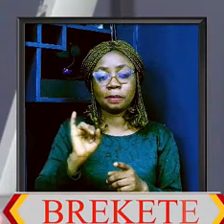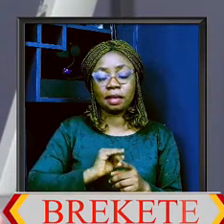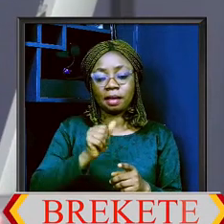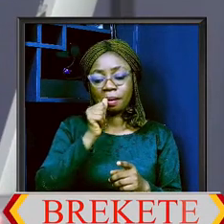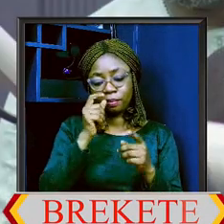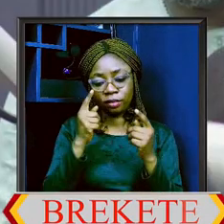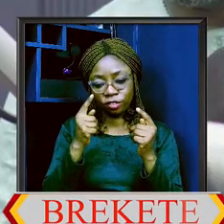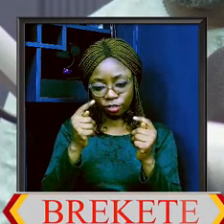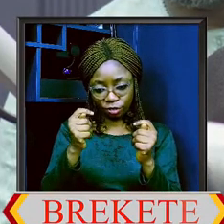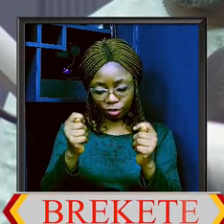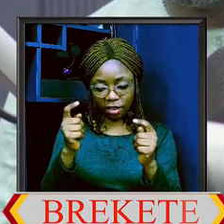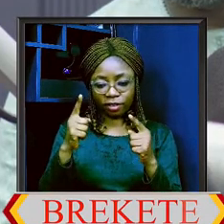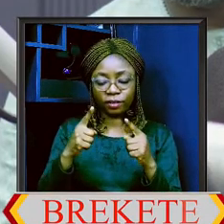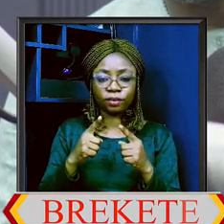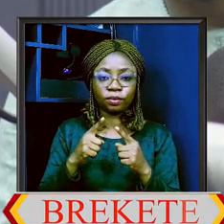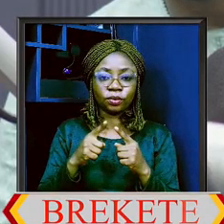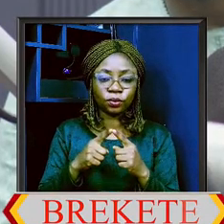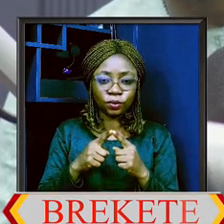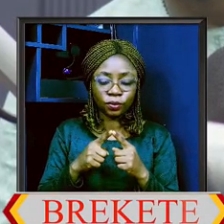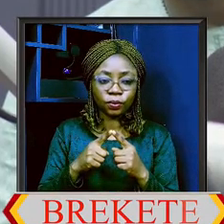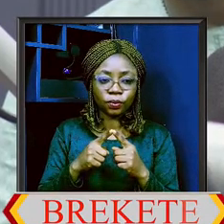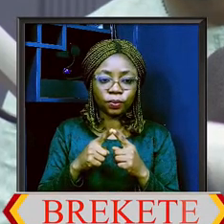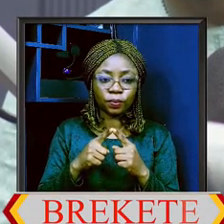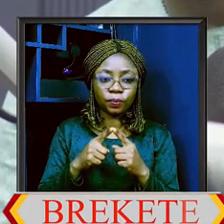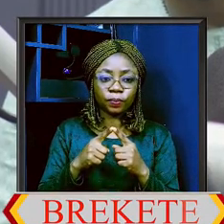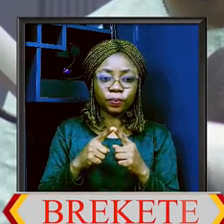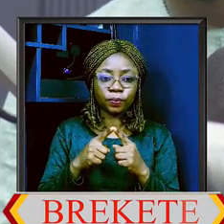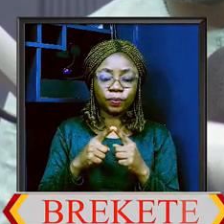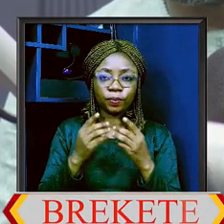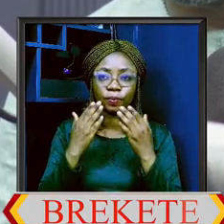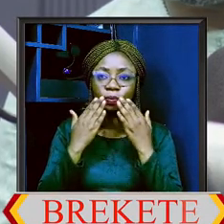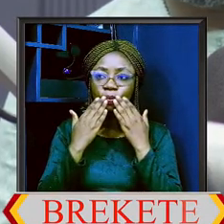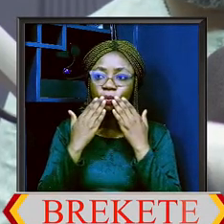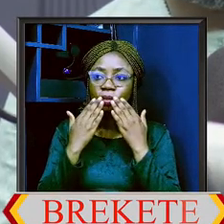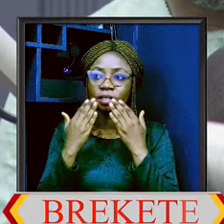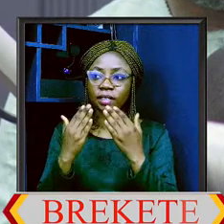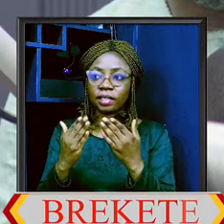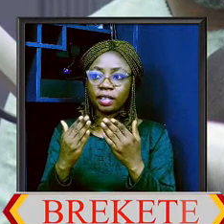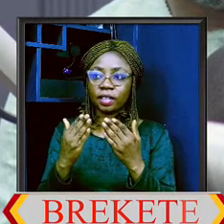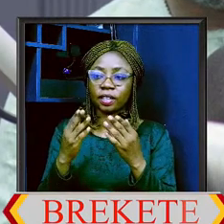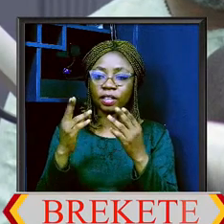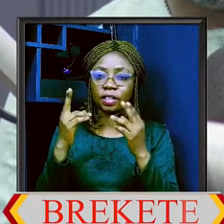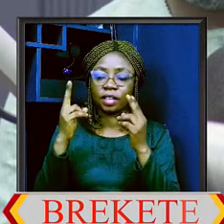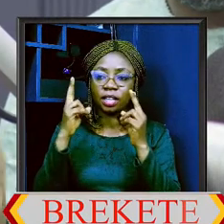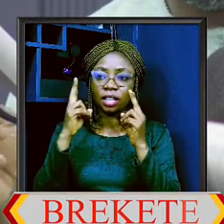trying to uh honorably thank